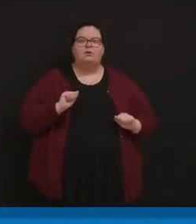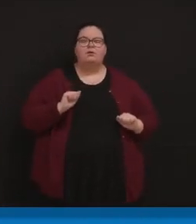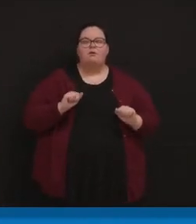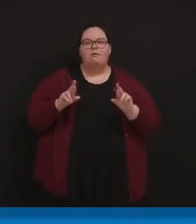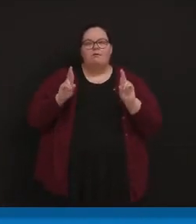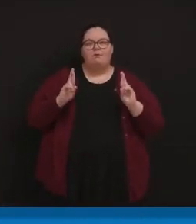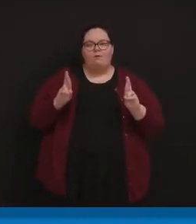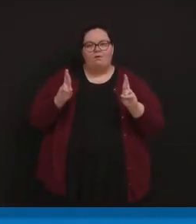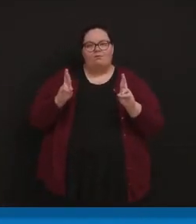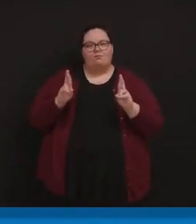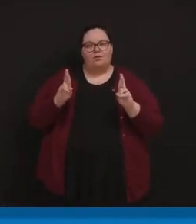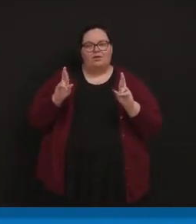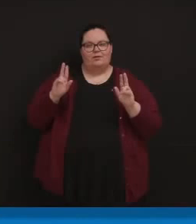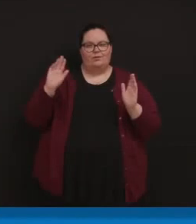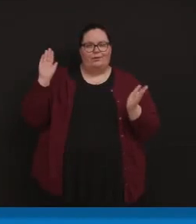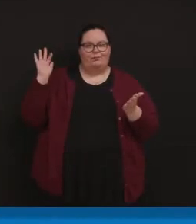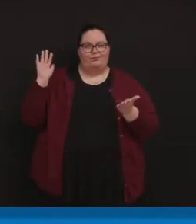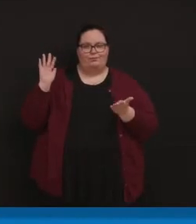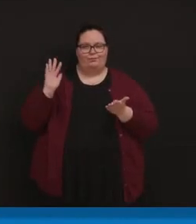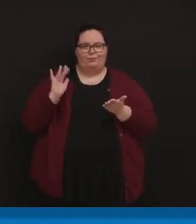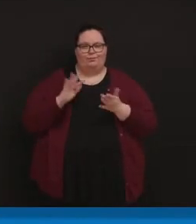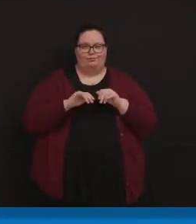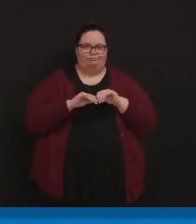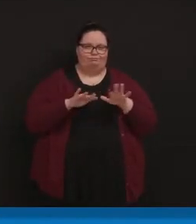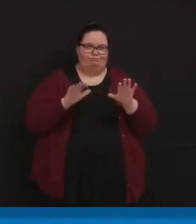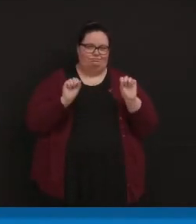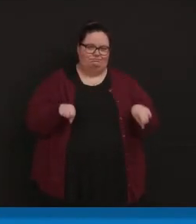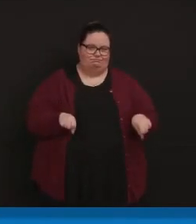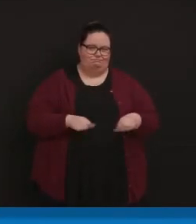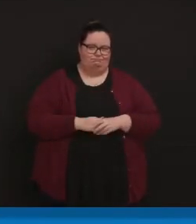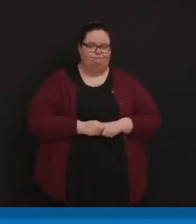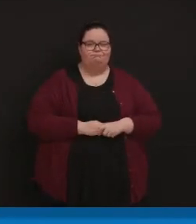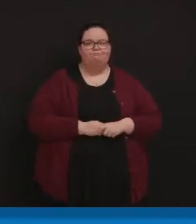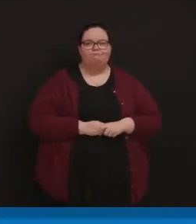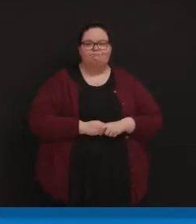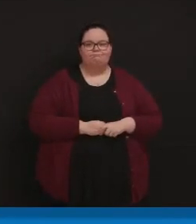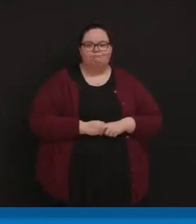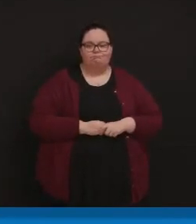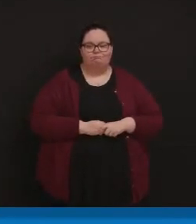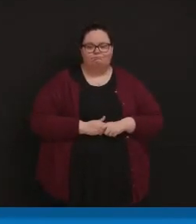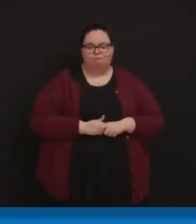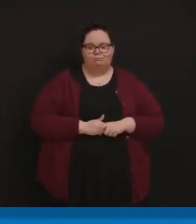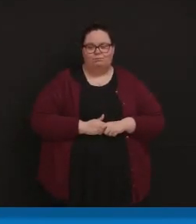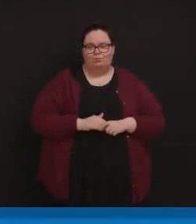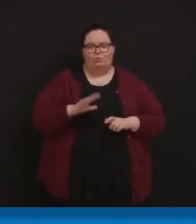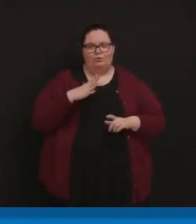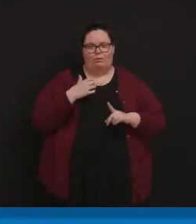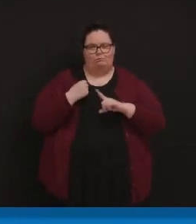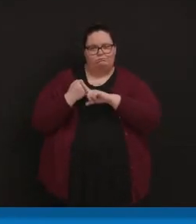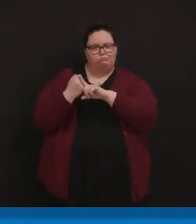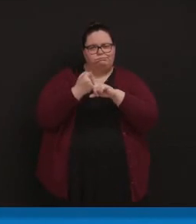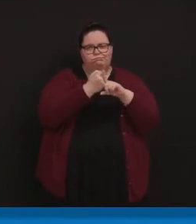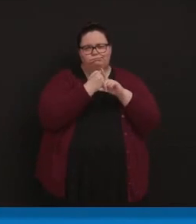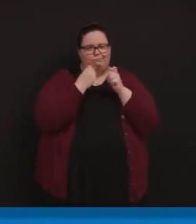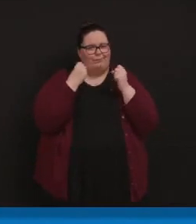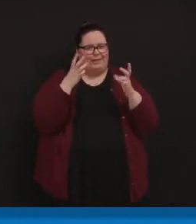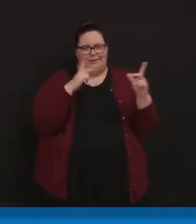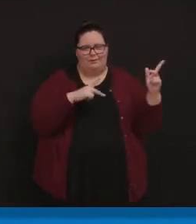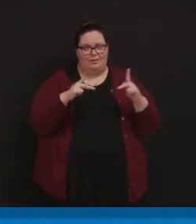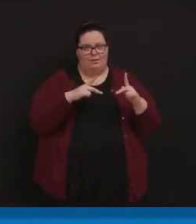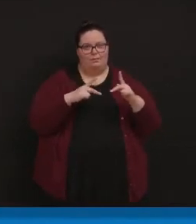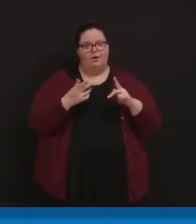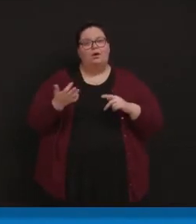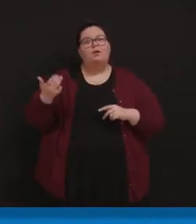can get things contained in the shortest amount of time possible with the least number of people being affected. Early in the pandemic, we